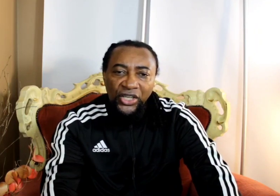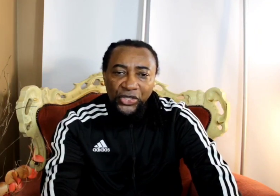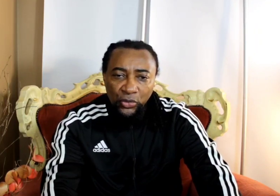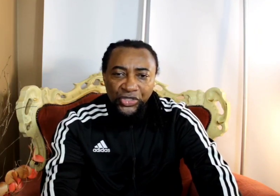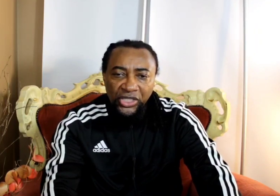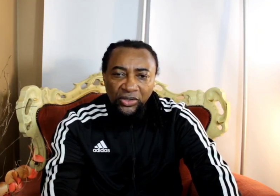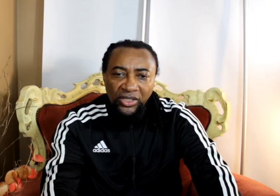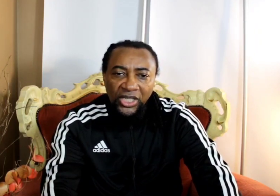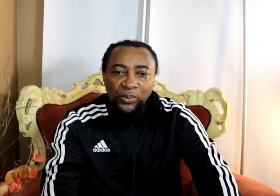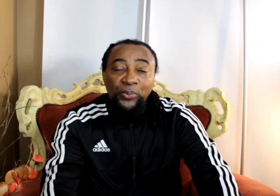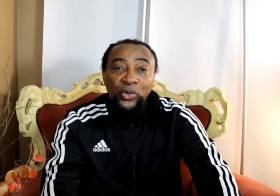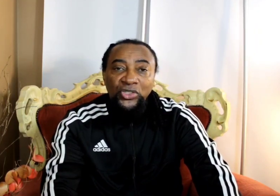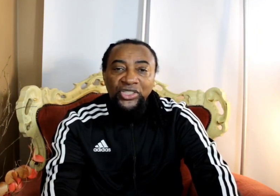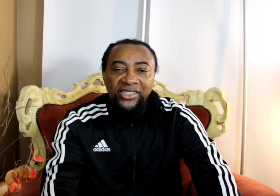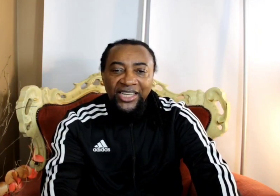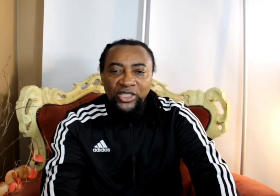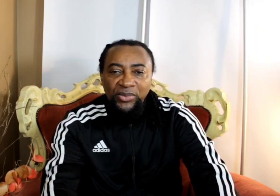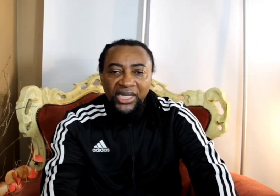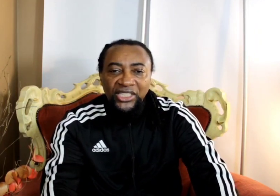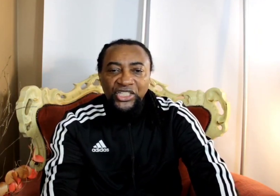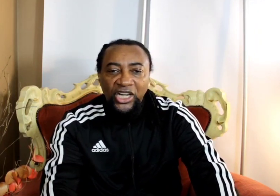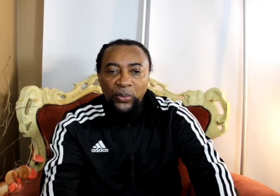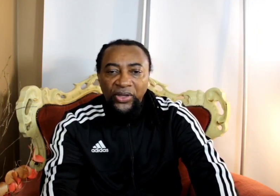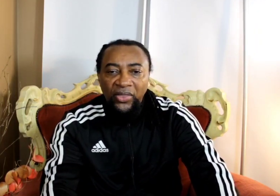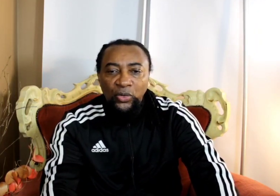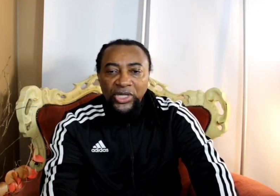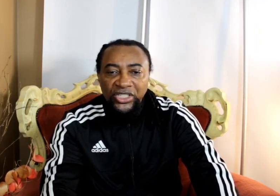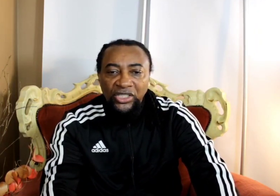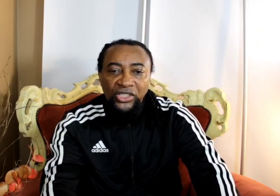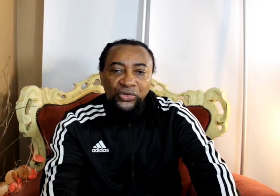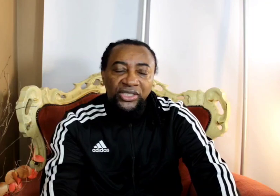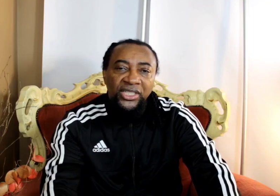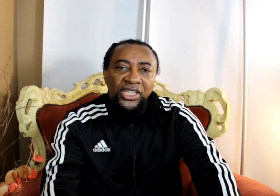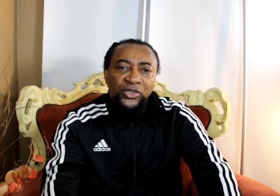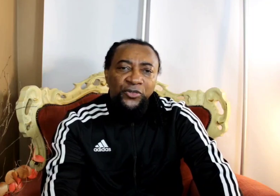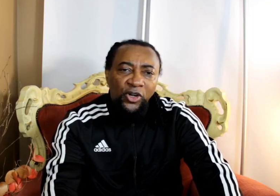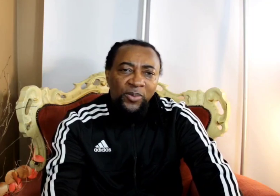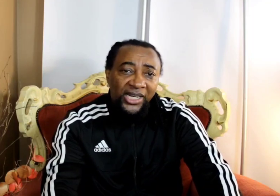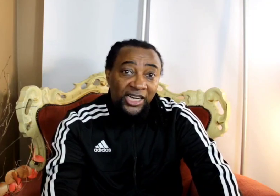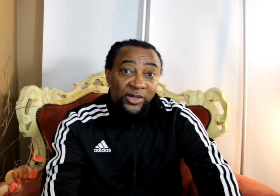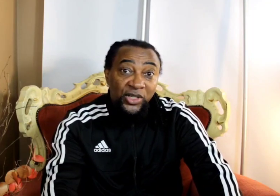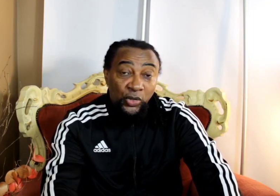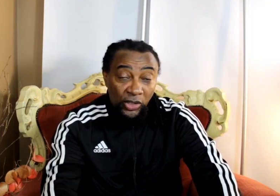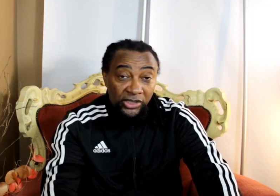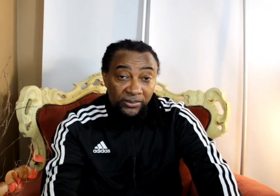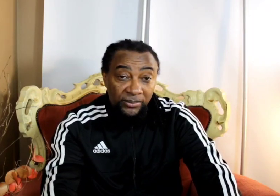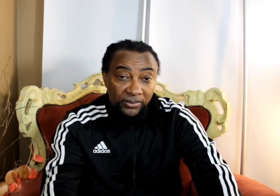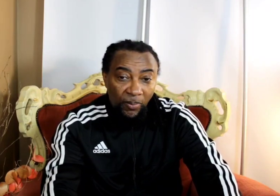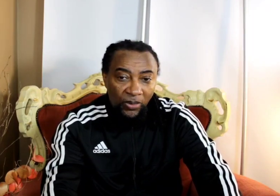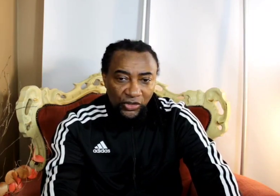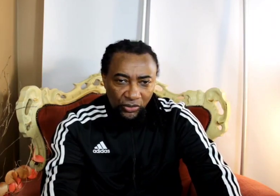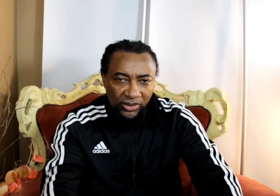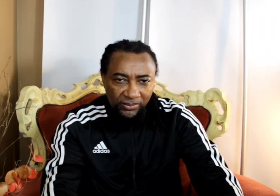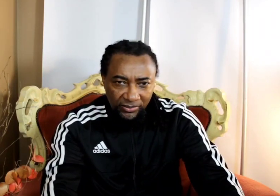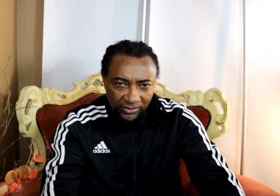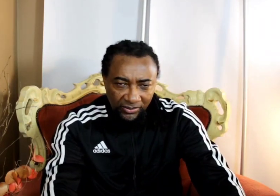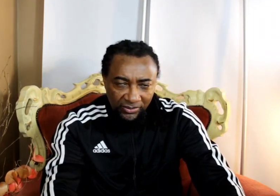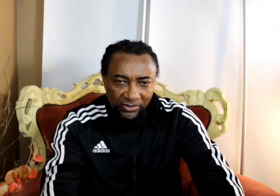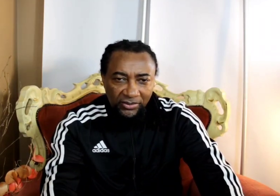minister Hugh Shearer proposed that Jamaica join with other regional countries to form a Caribbean court.